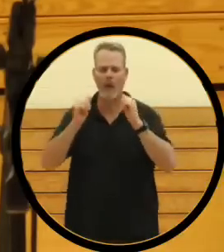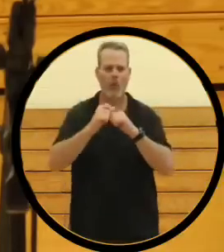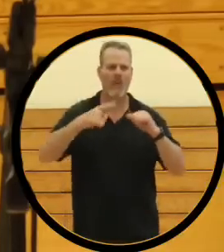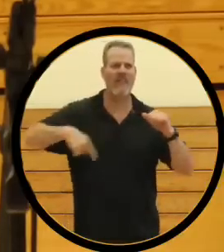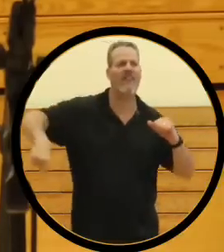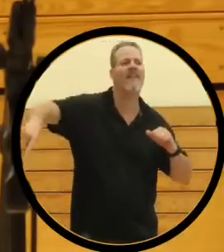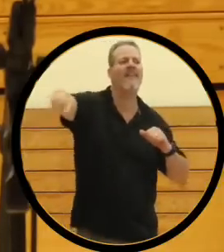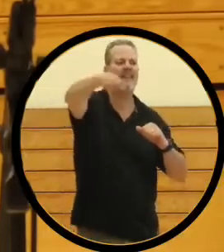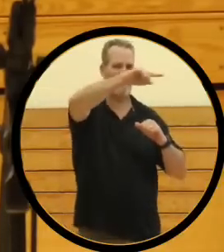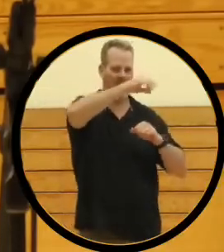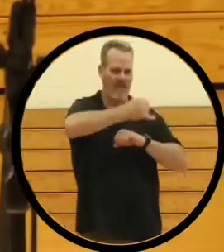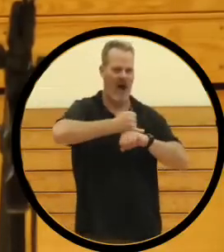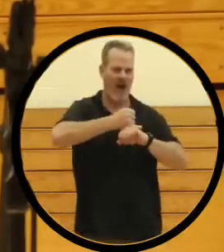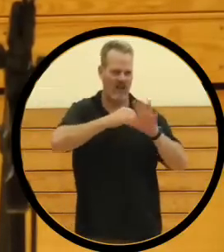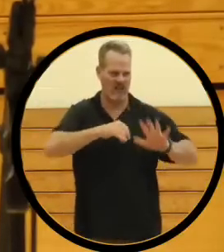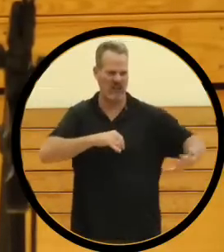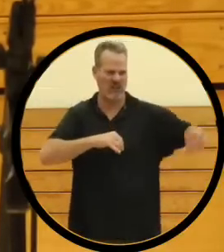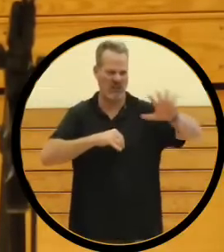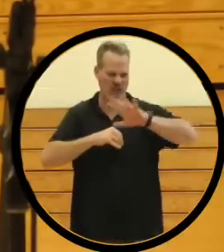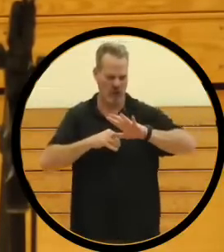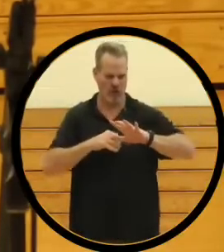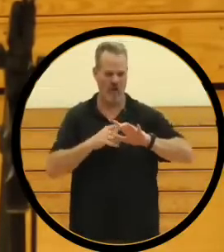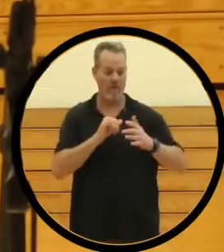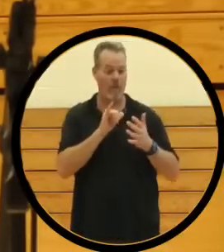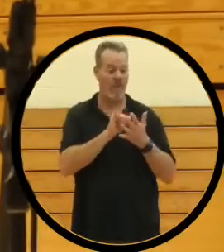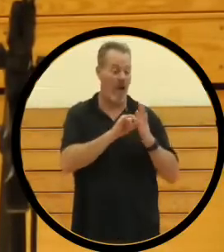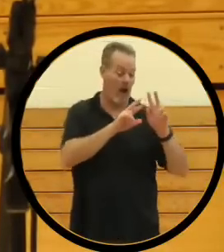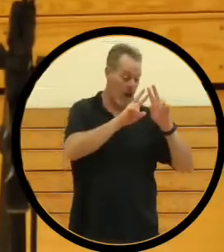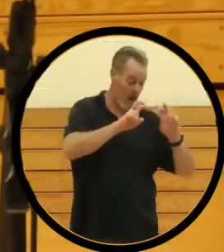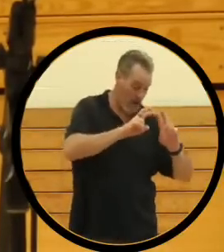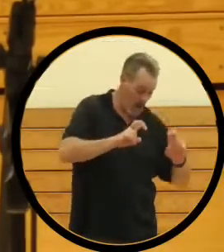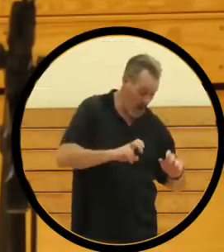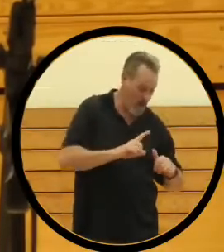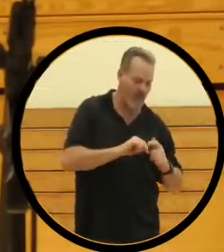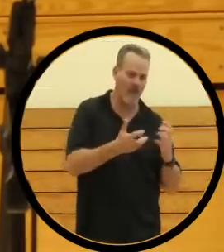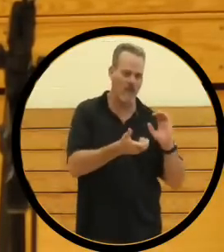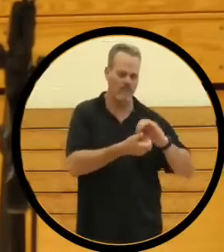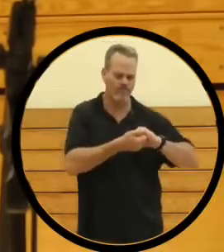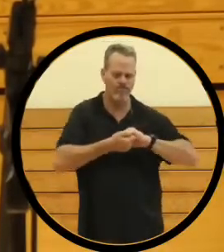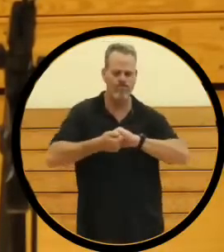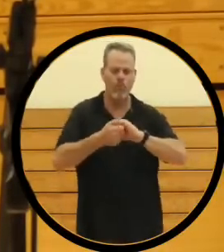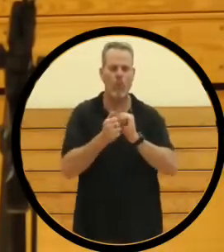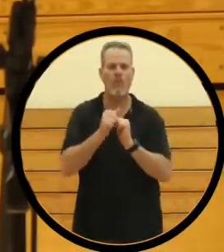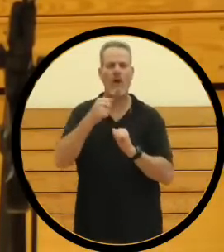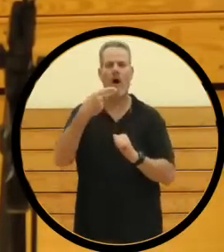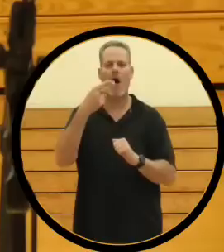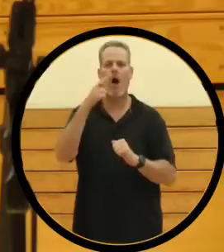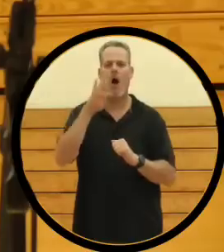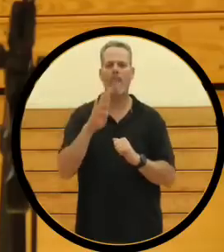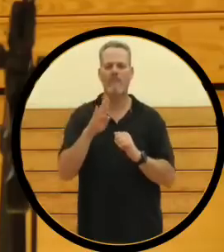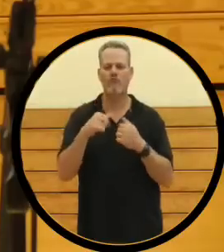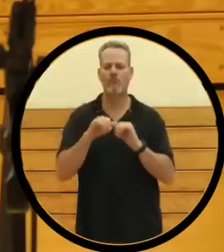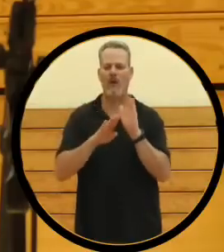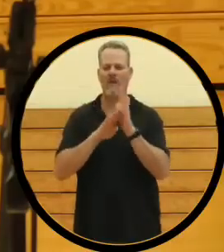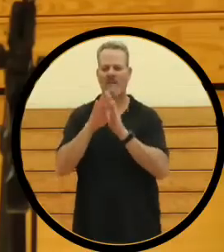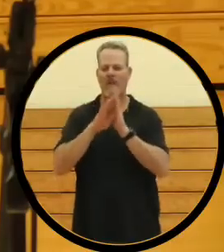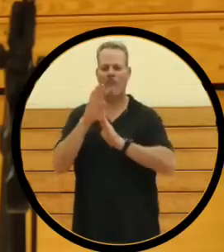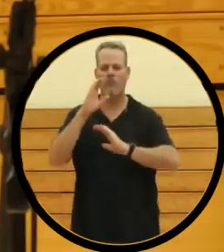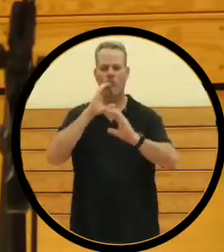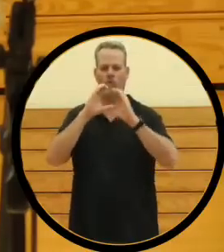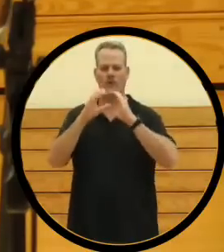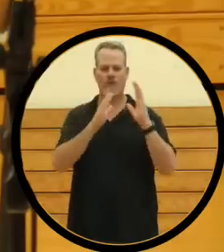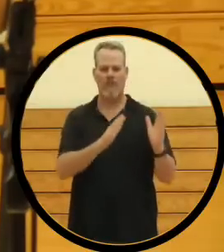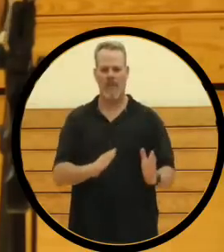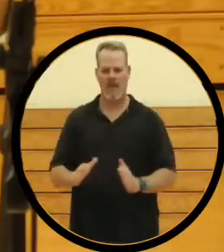assessment. From that assessment, they will then work with hubs to help develop a communication plan, both